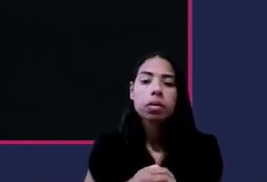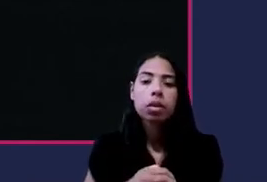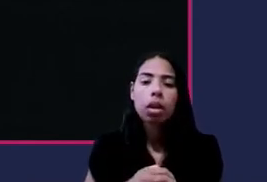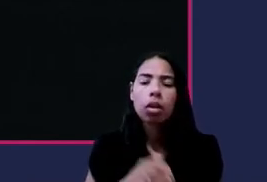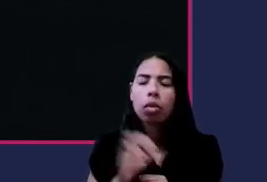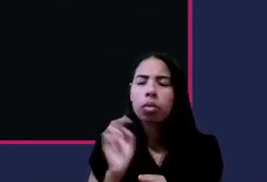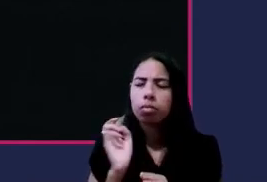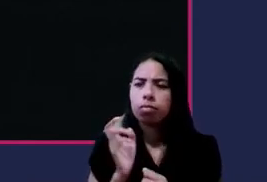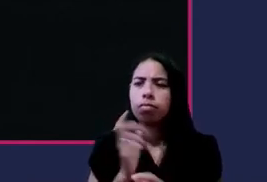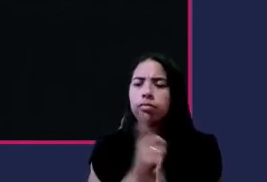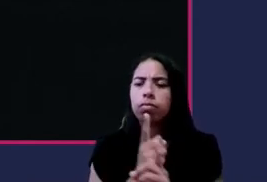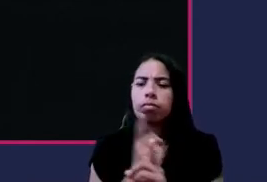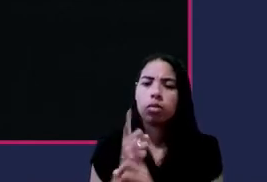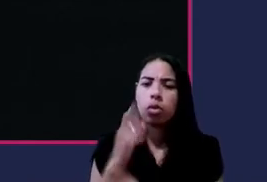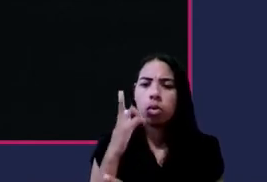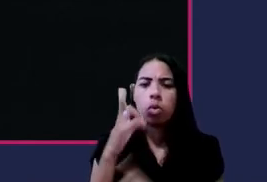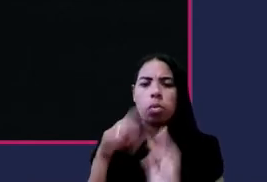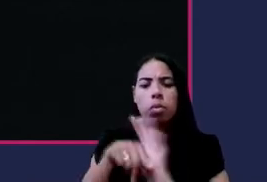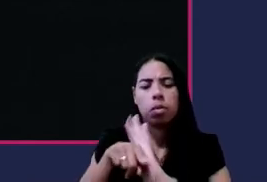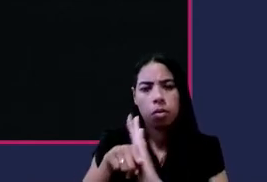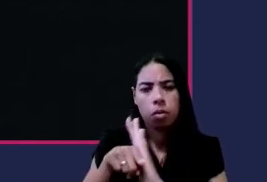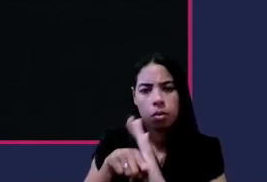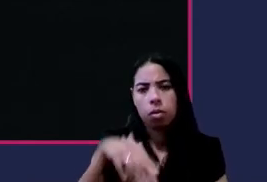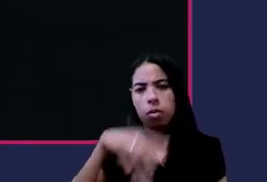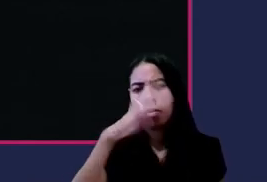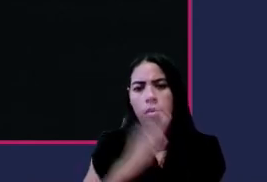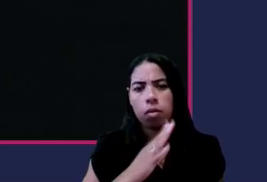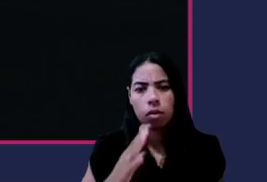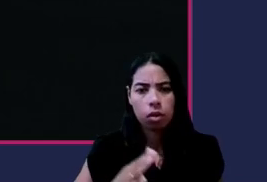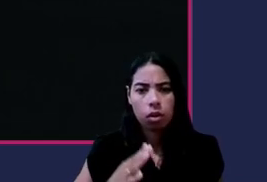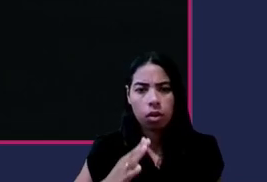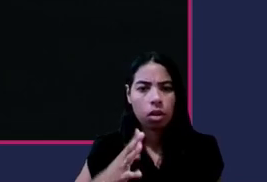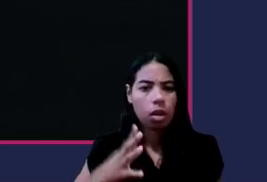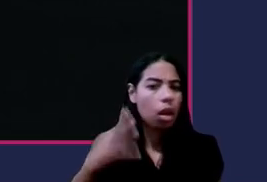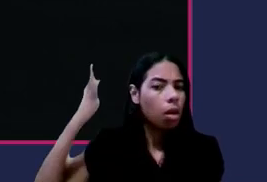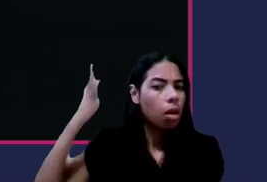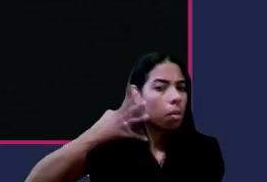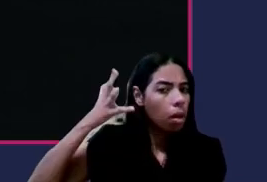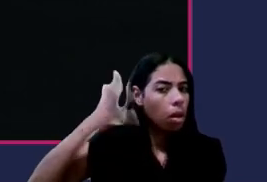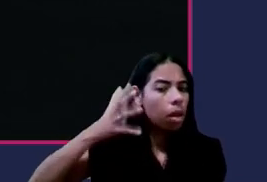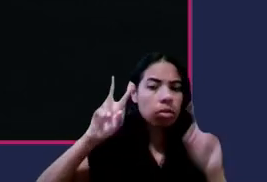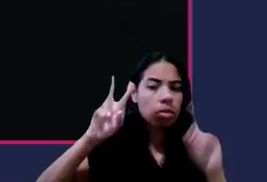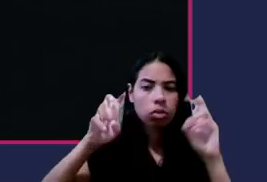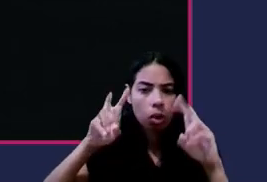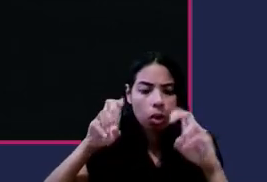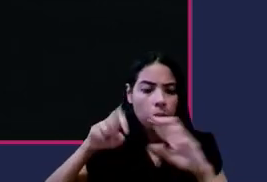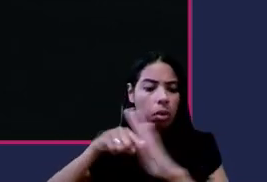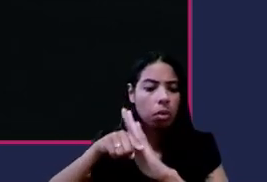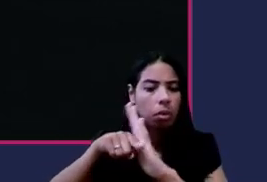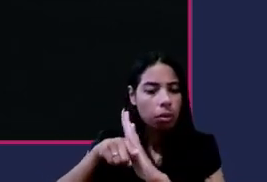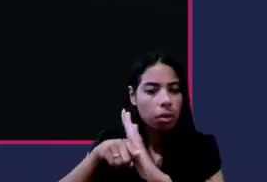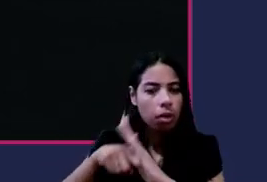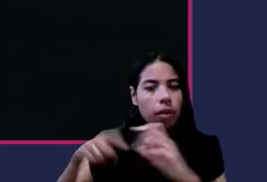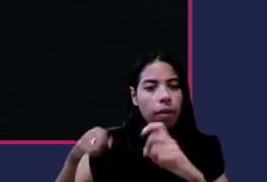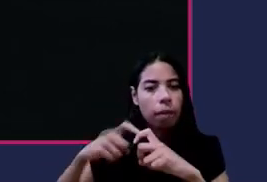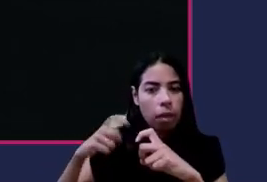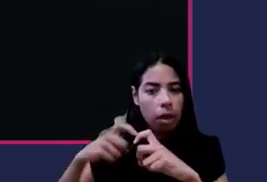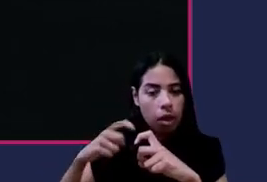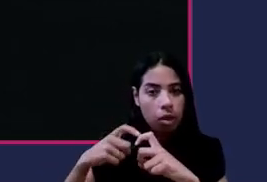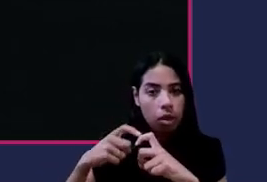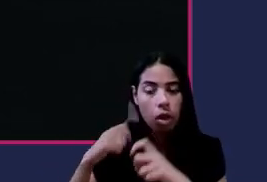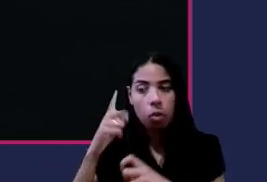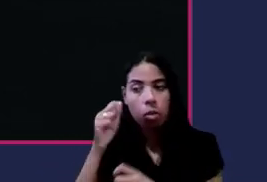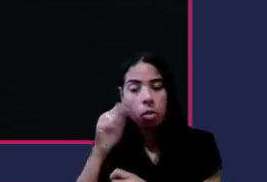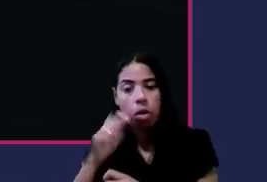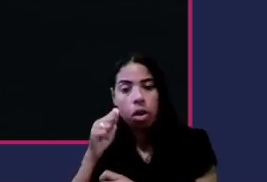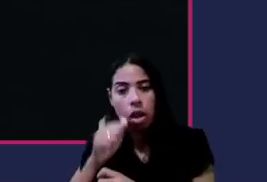at the Hopkins Hospital. And I saw two Brazilian researchers were lecturing us